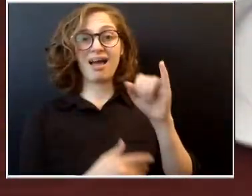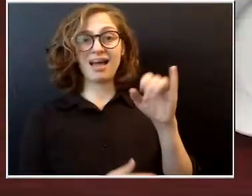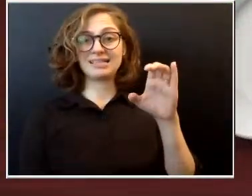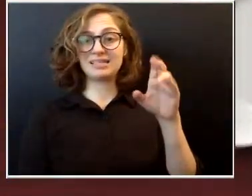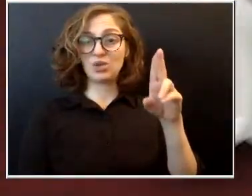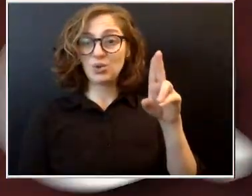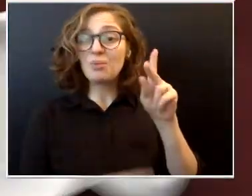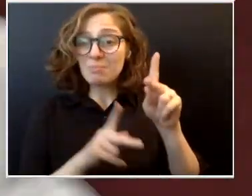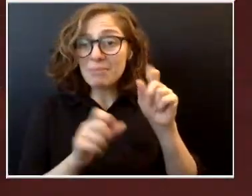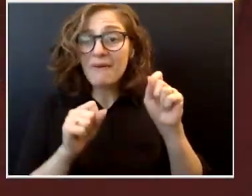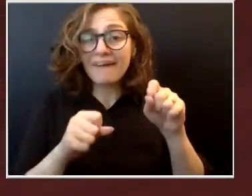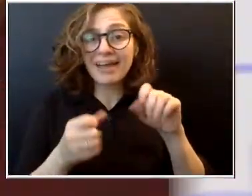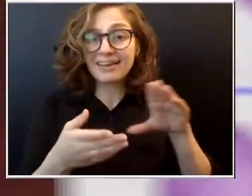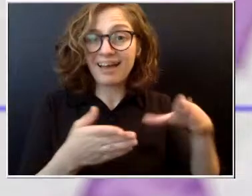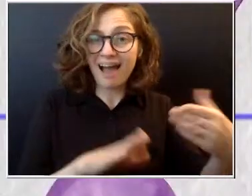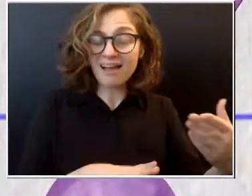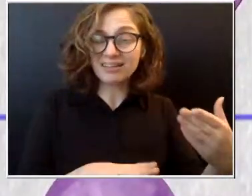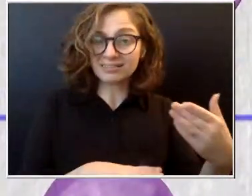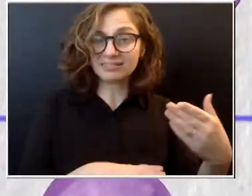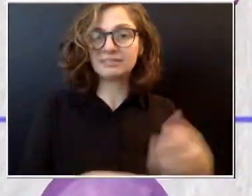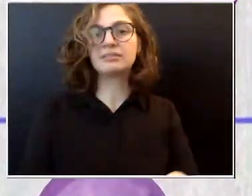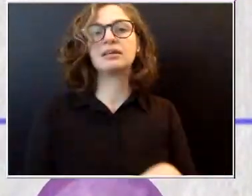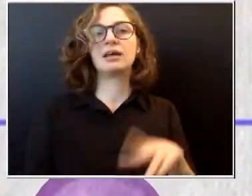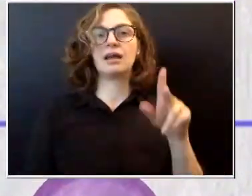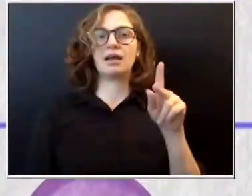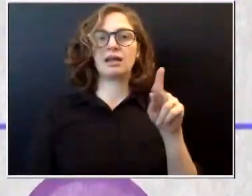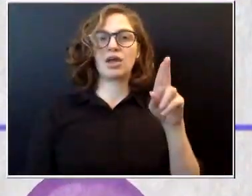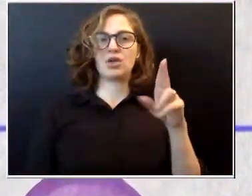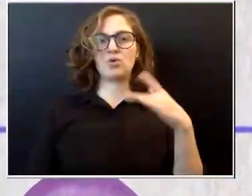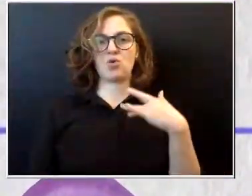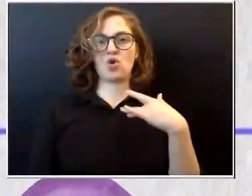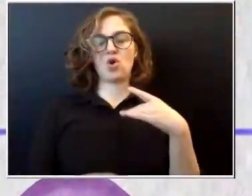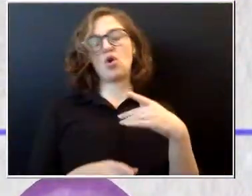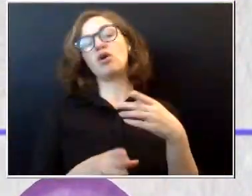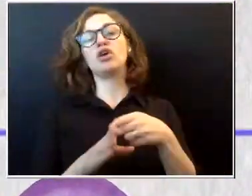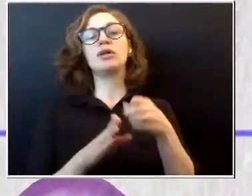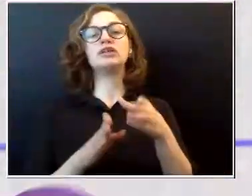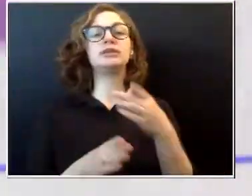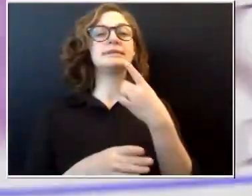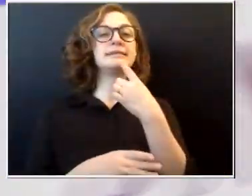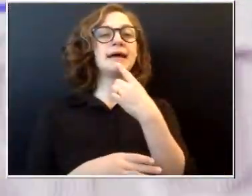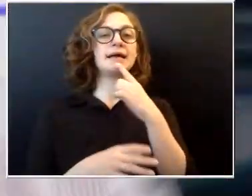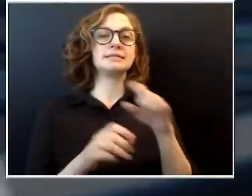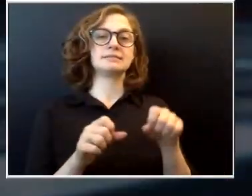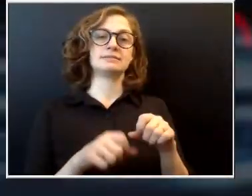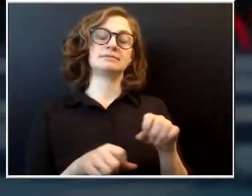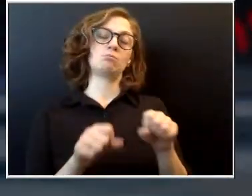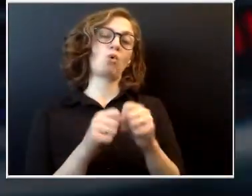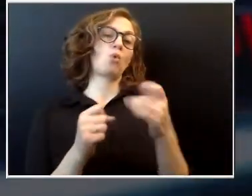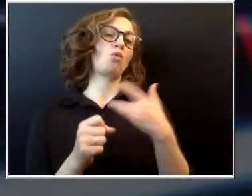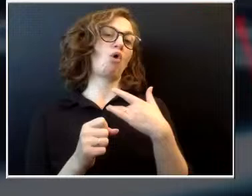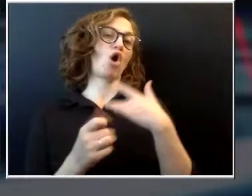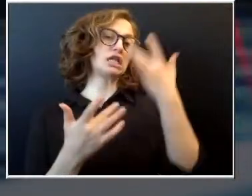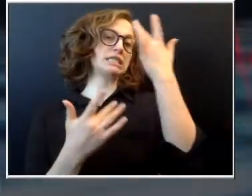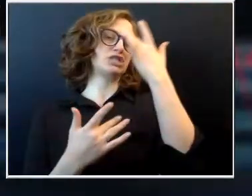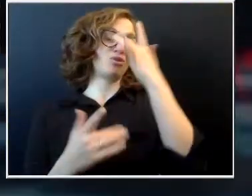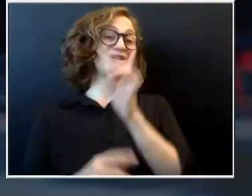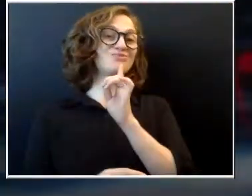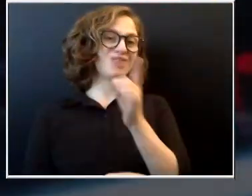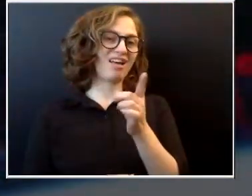The University of Kansas Health System cardiologist says broken heart syndrome is real. The more technical name for it,